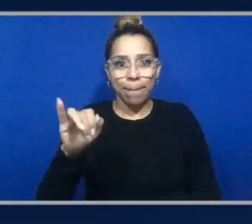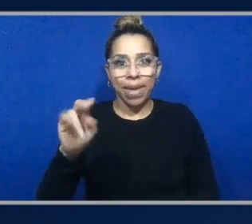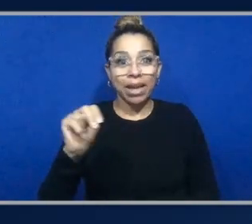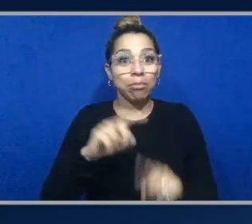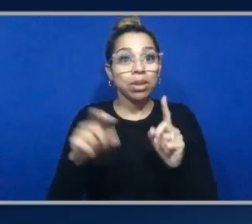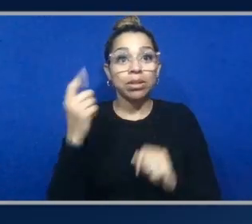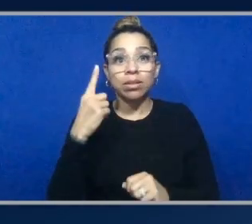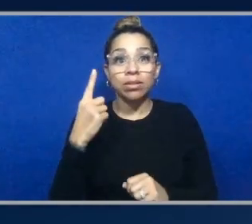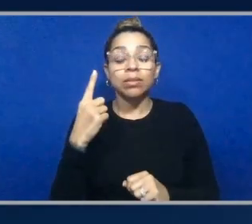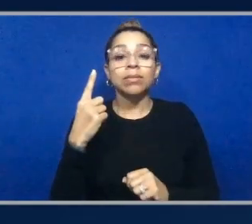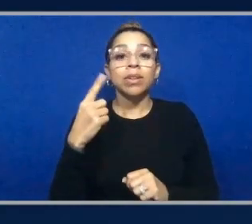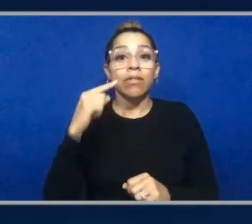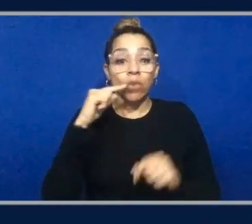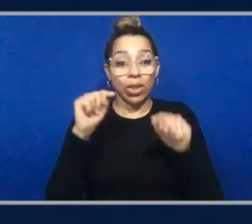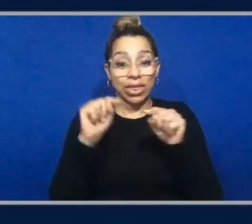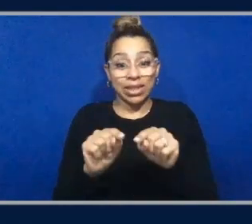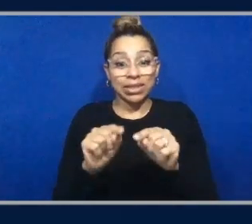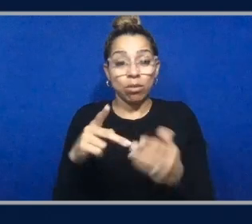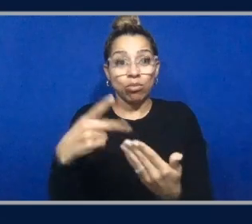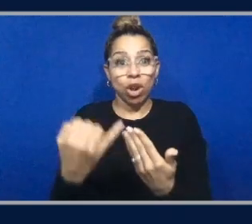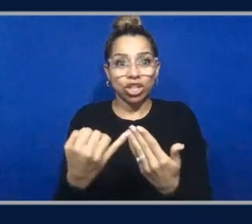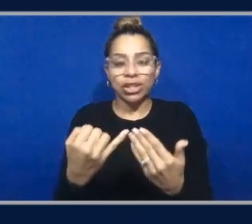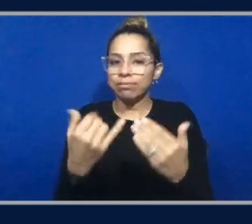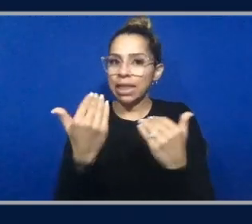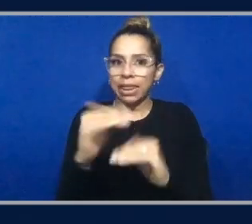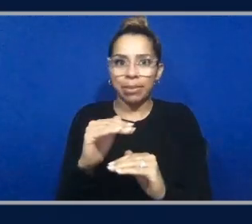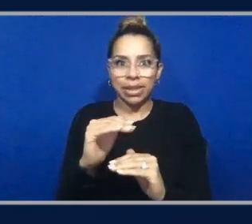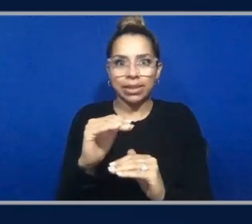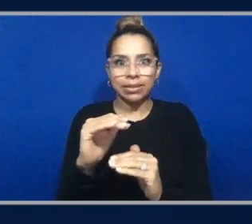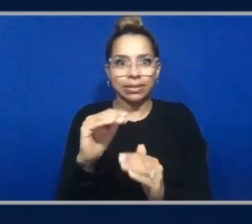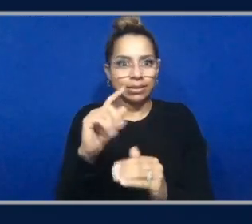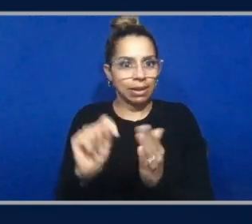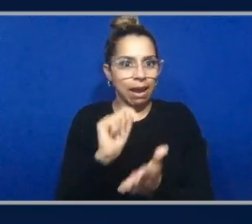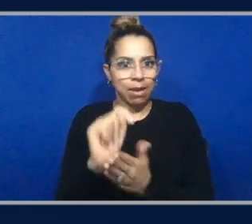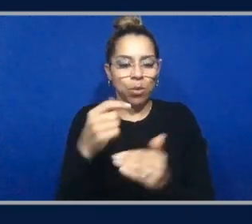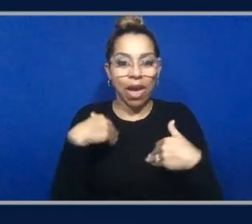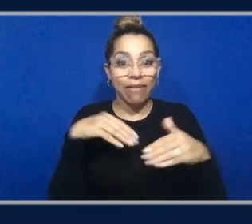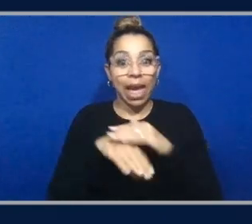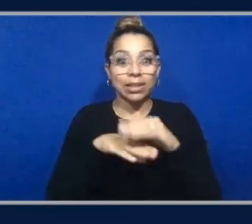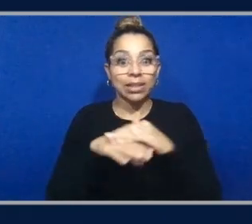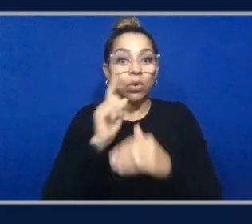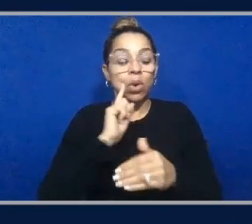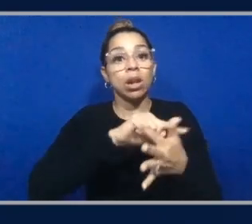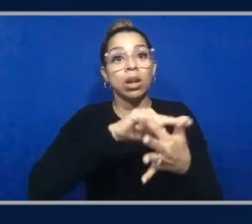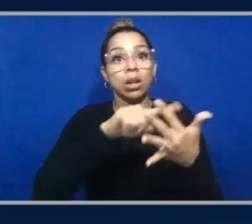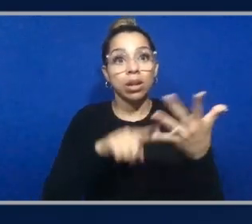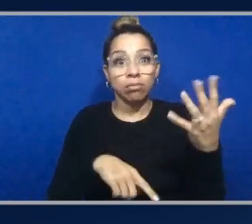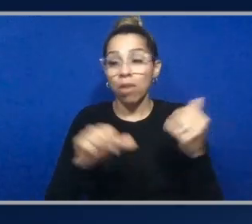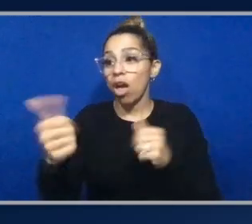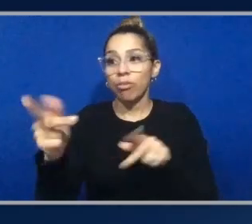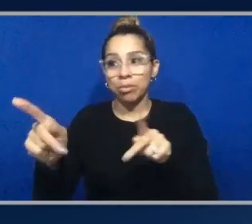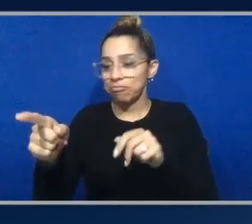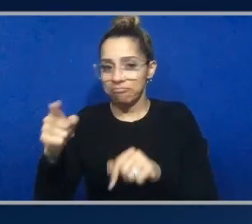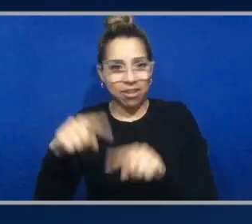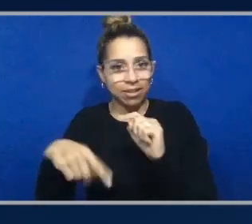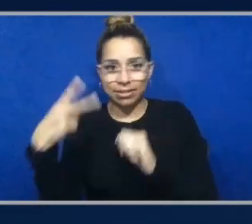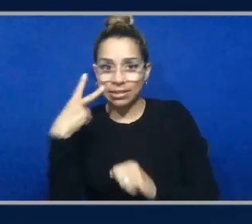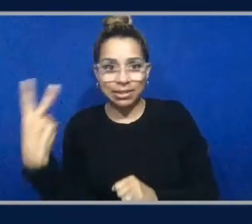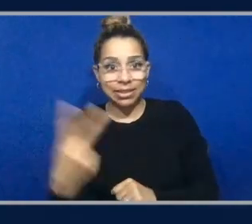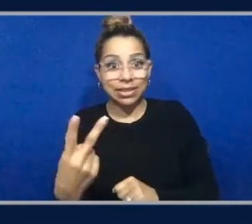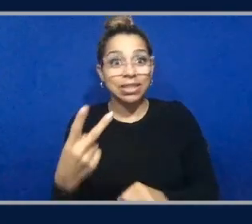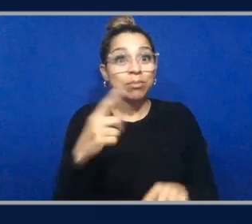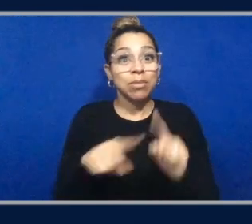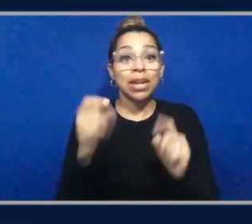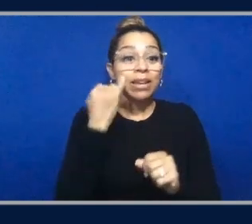exist within this project, within this specific domain, is your access, just seemingly partitioned off from others. And outside of that, there is no